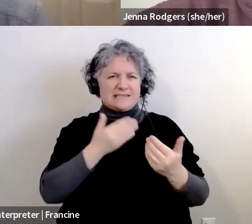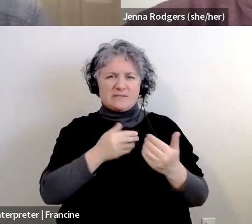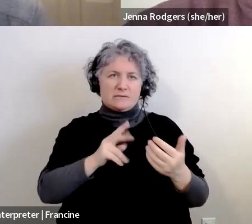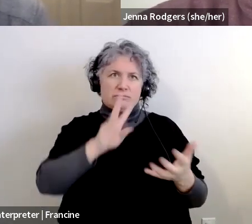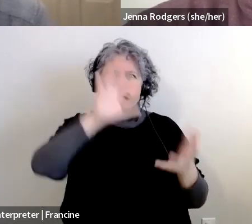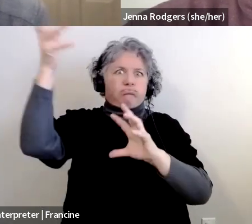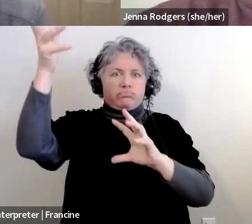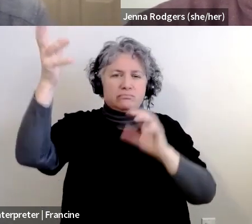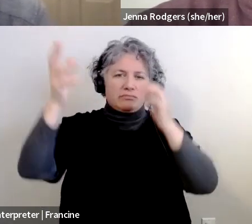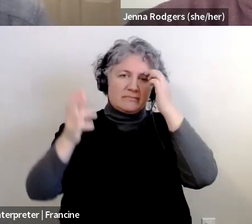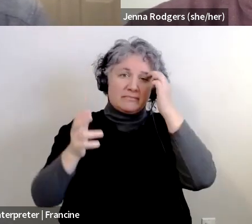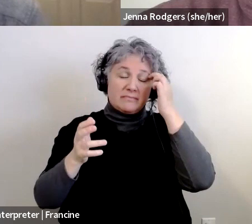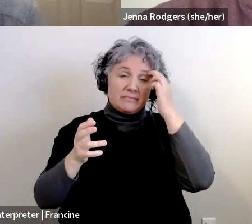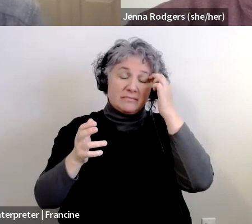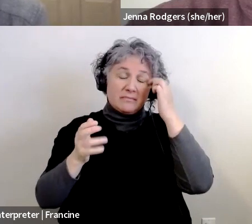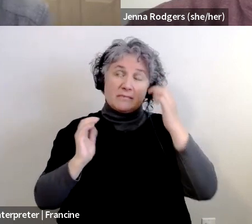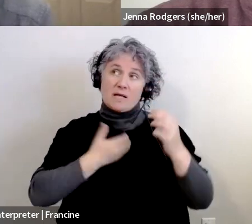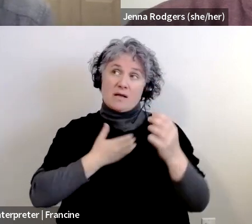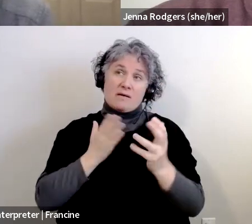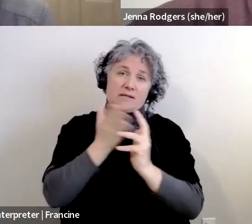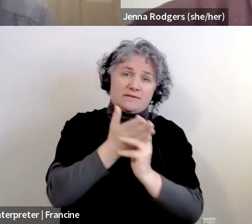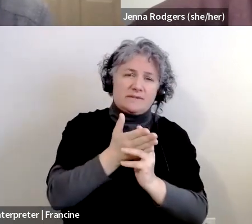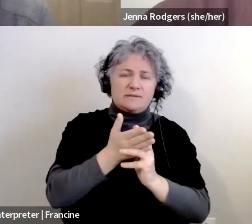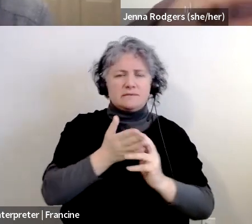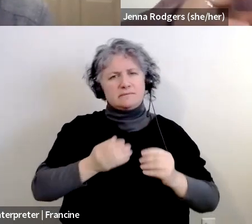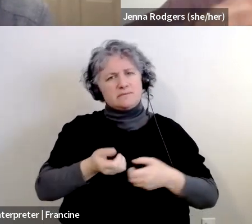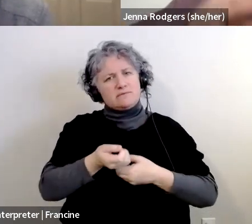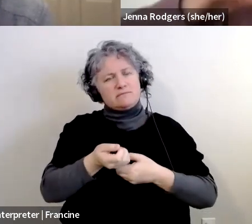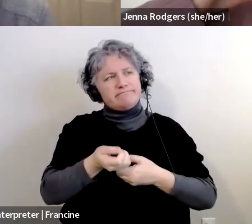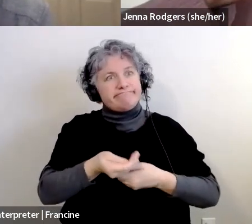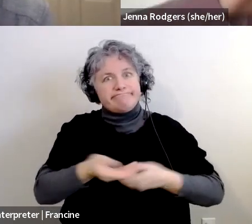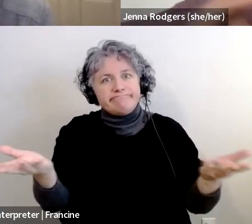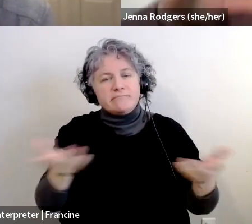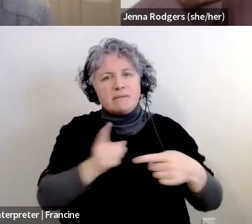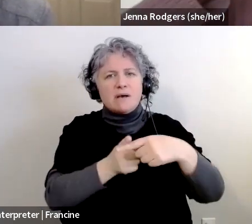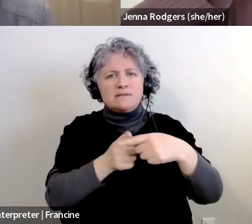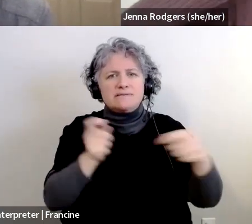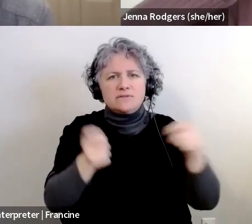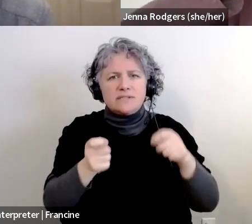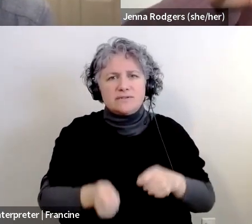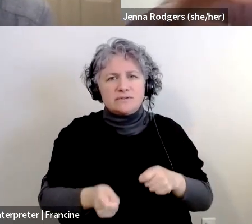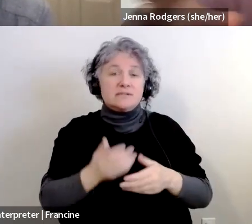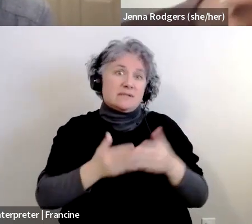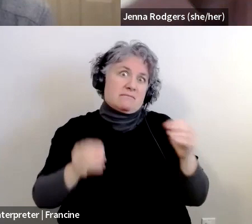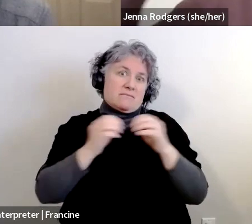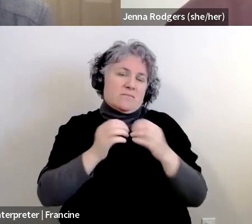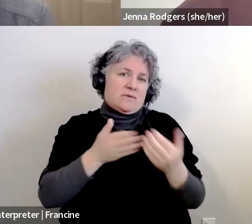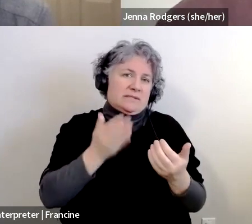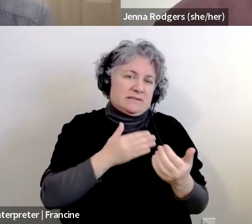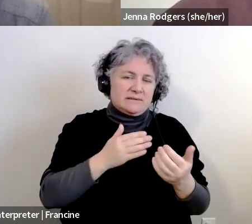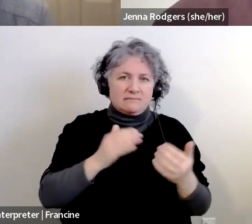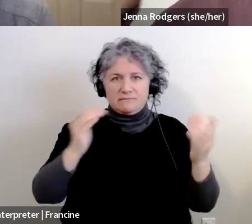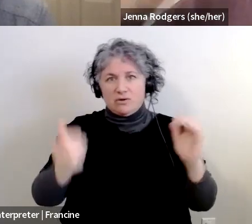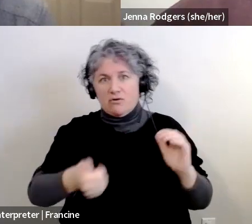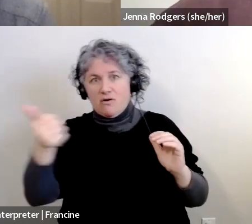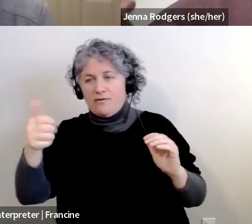change, and knowing that some of these things, yes, are easier to do by certain positions in our